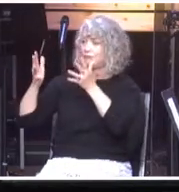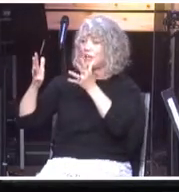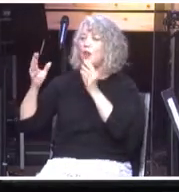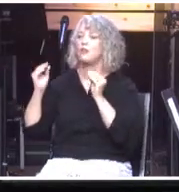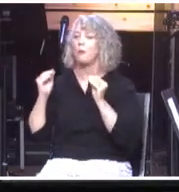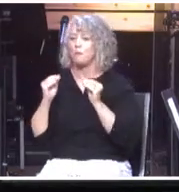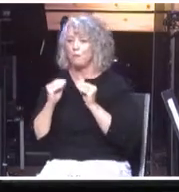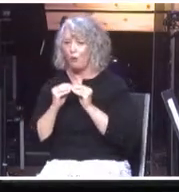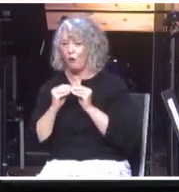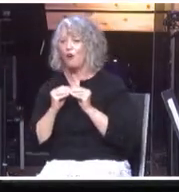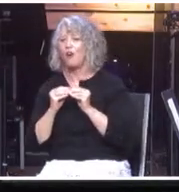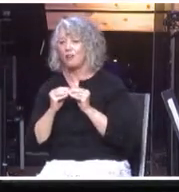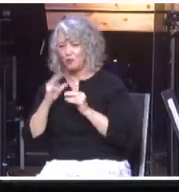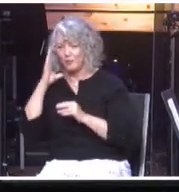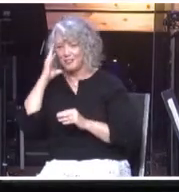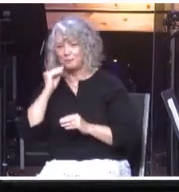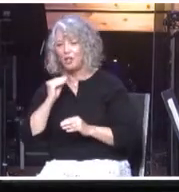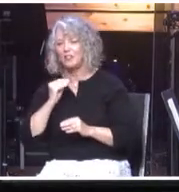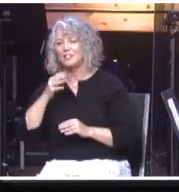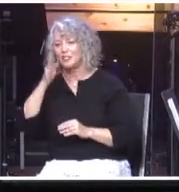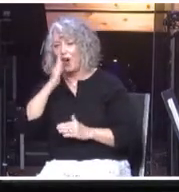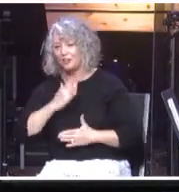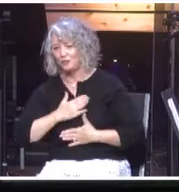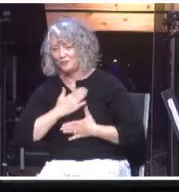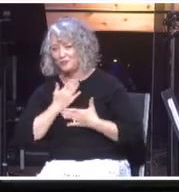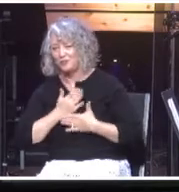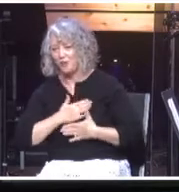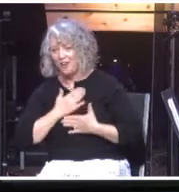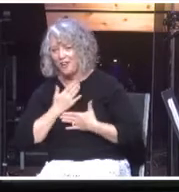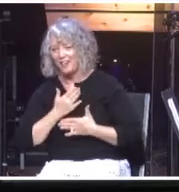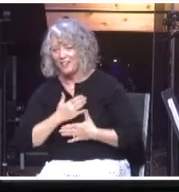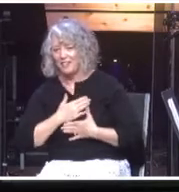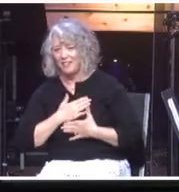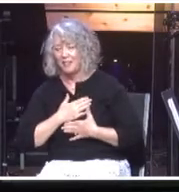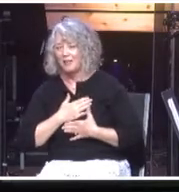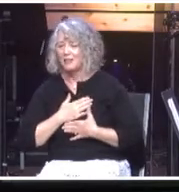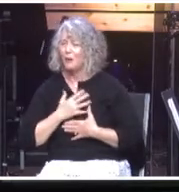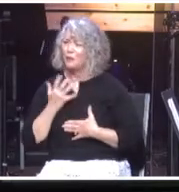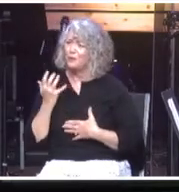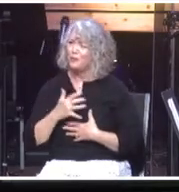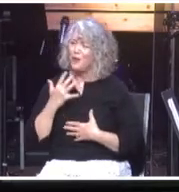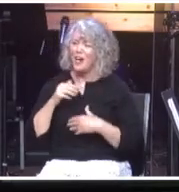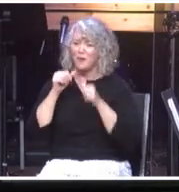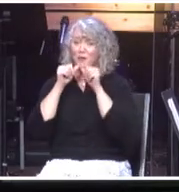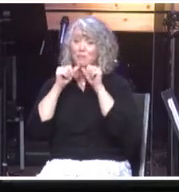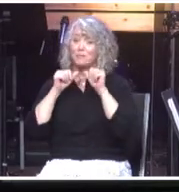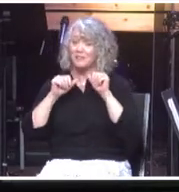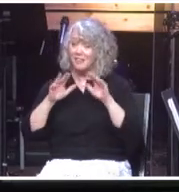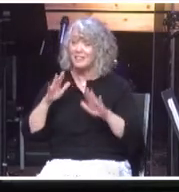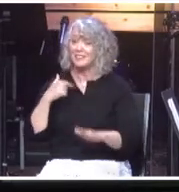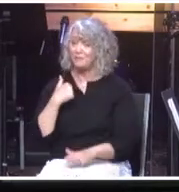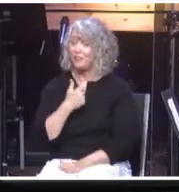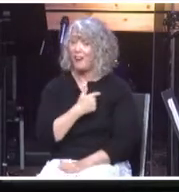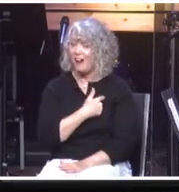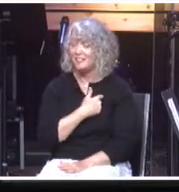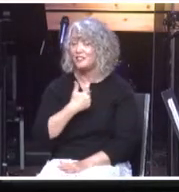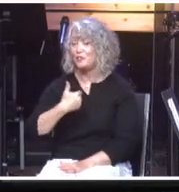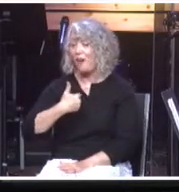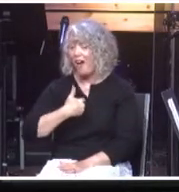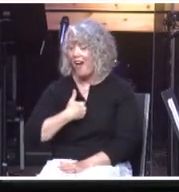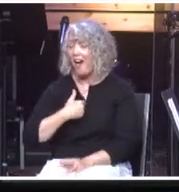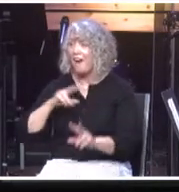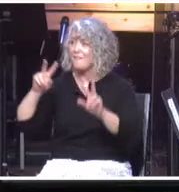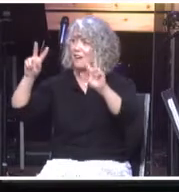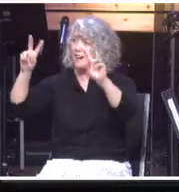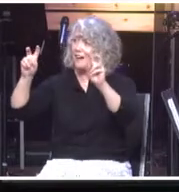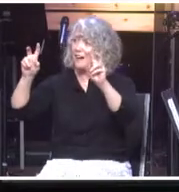the more we will share the very joy of God Himself. Oh, you know, what a blessing it is for us to have a river,